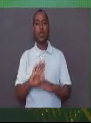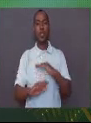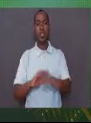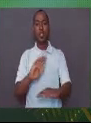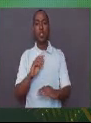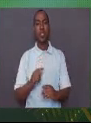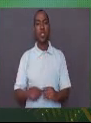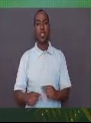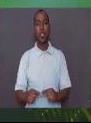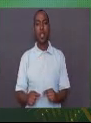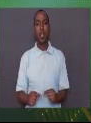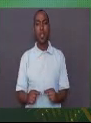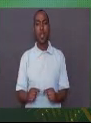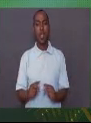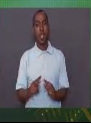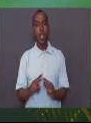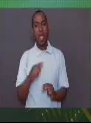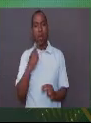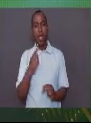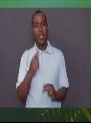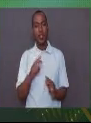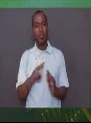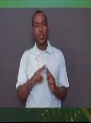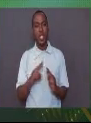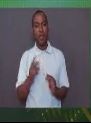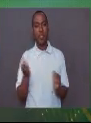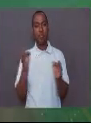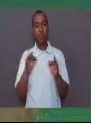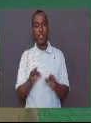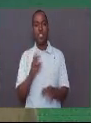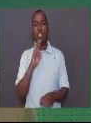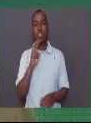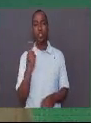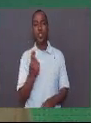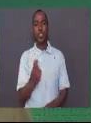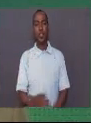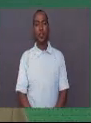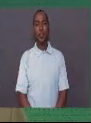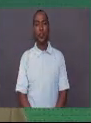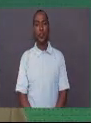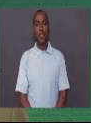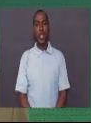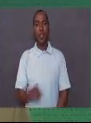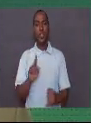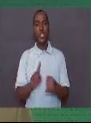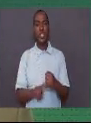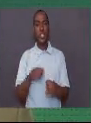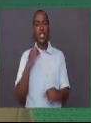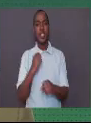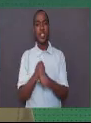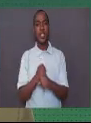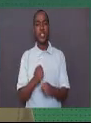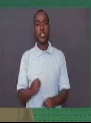that they can be very efficient to use. For our final